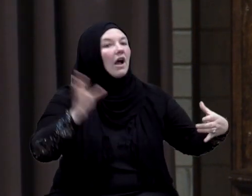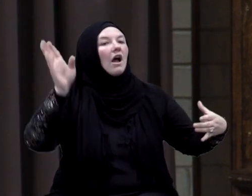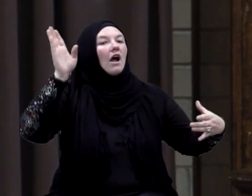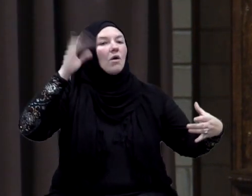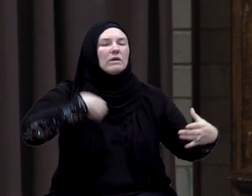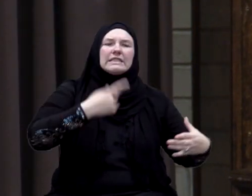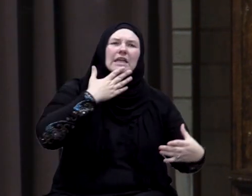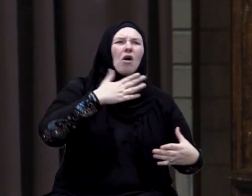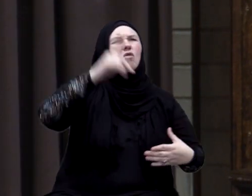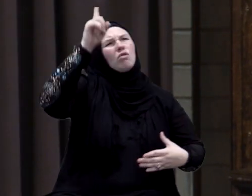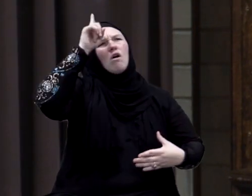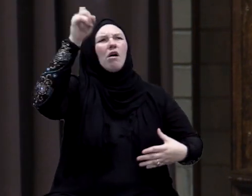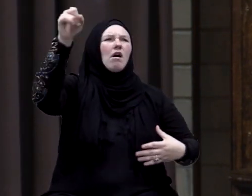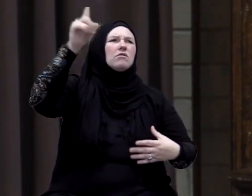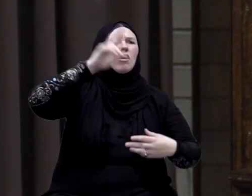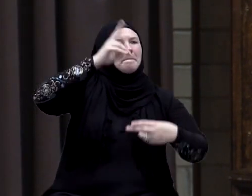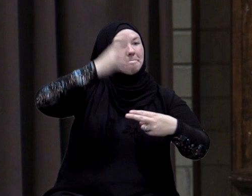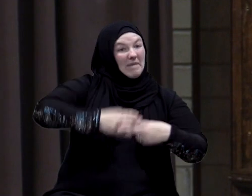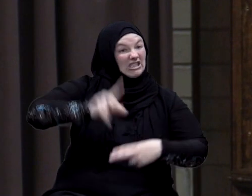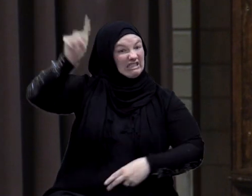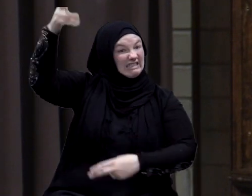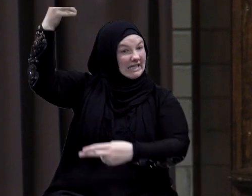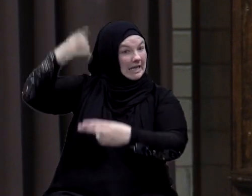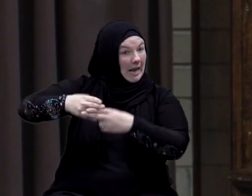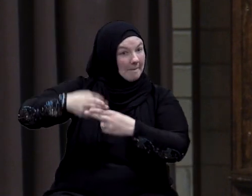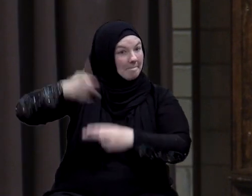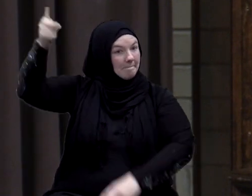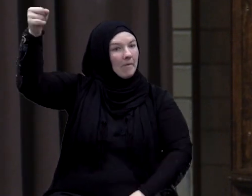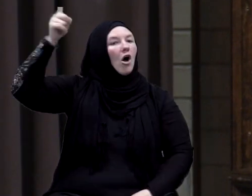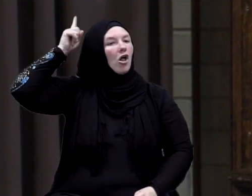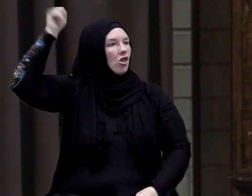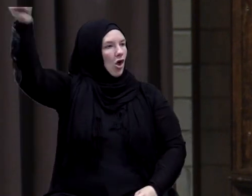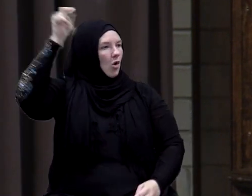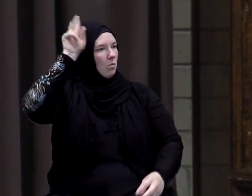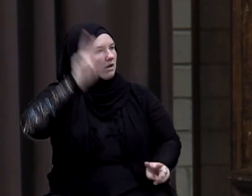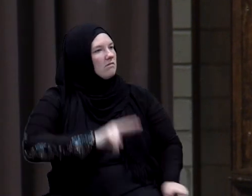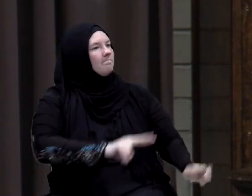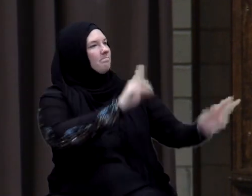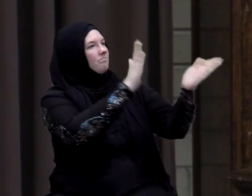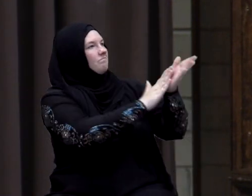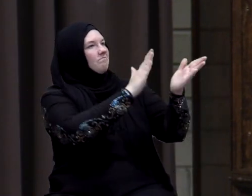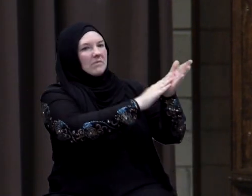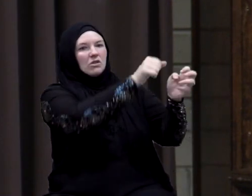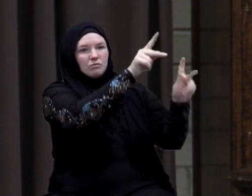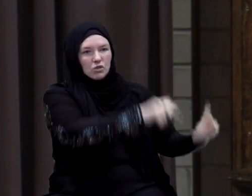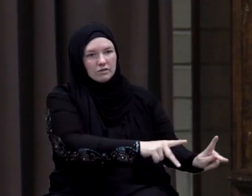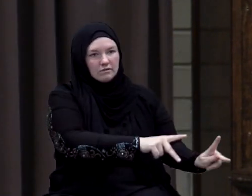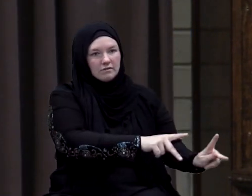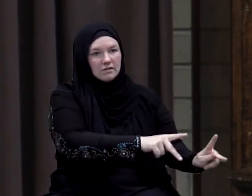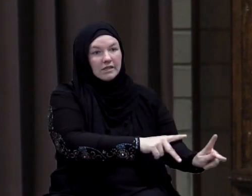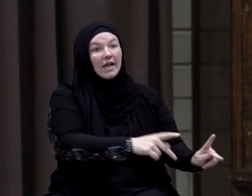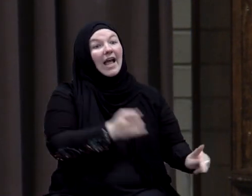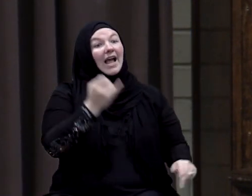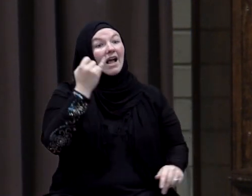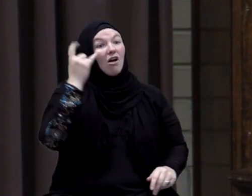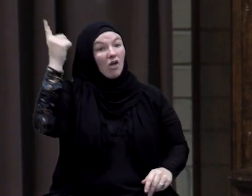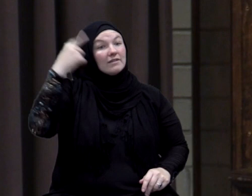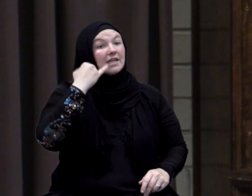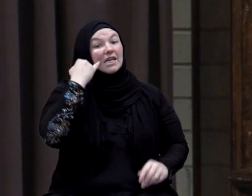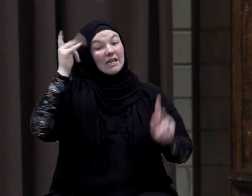gathering. And he who comes to me walking, I, Allah says, come to him running.